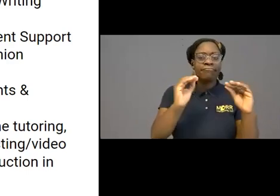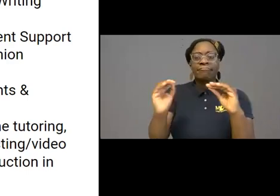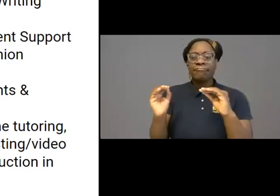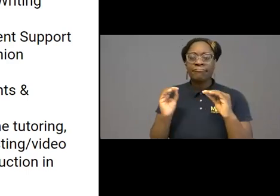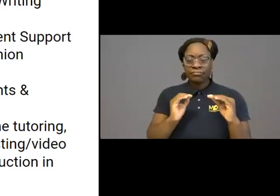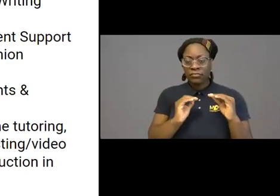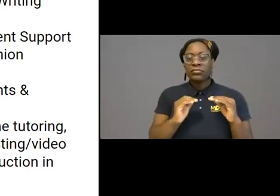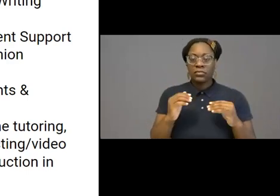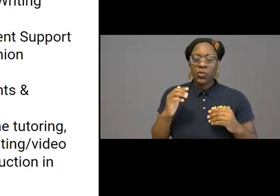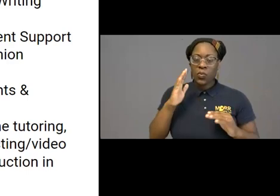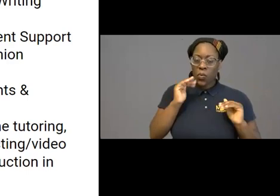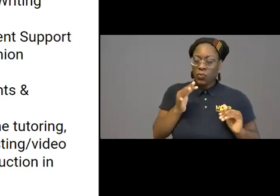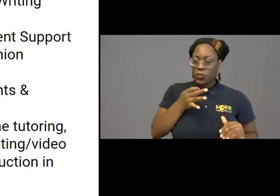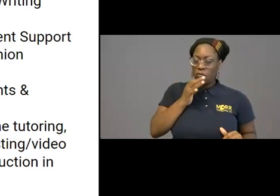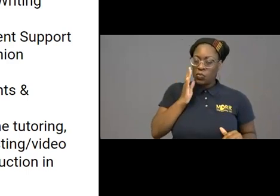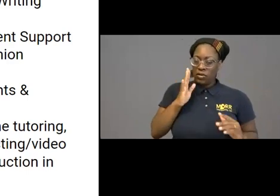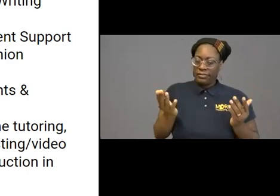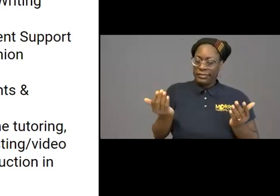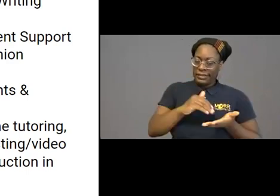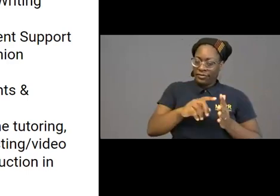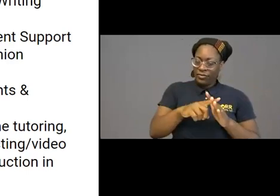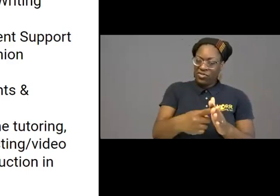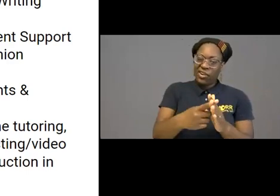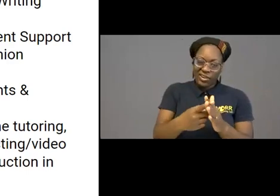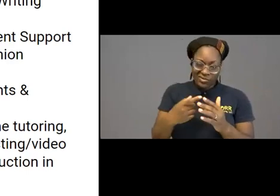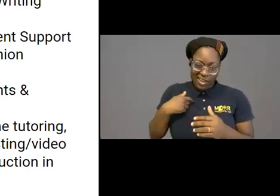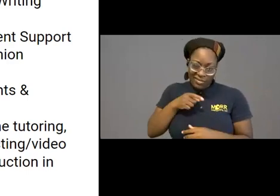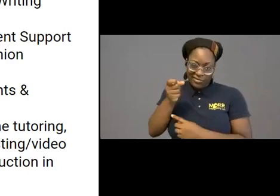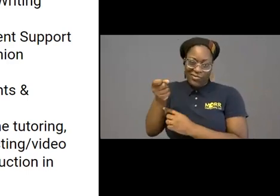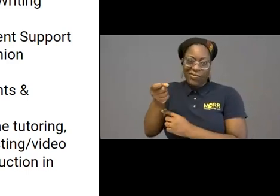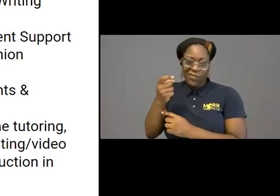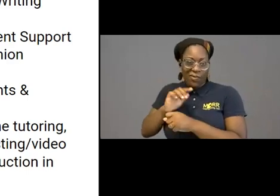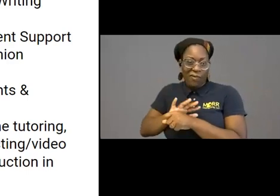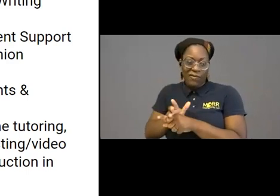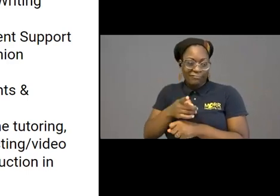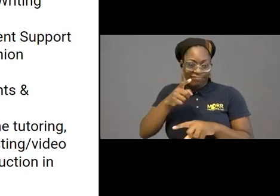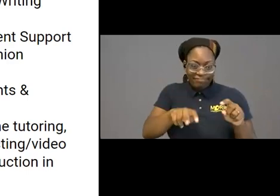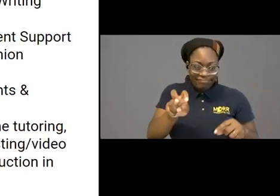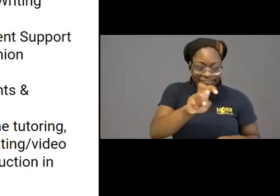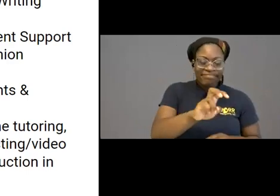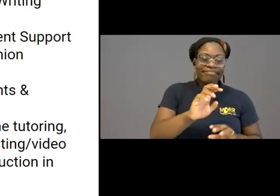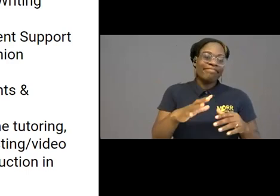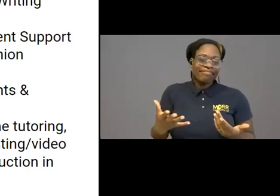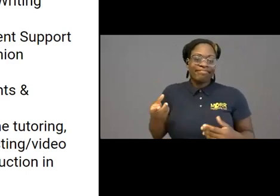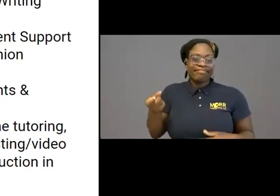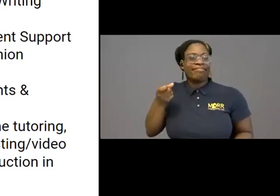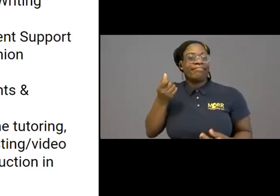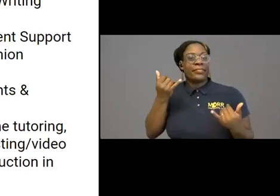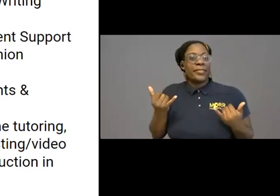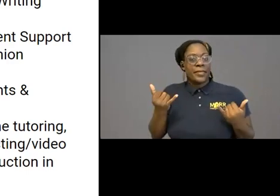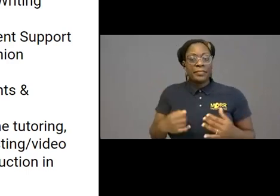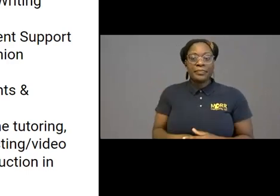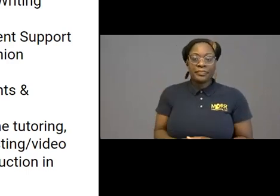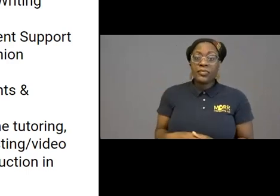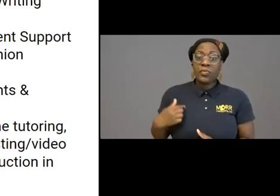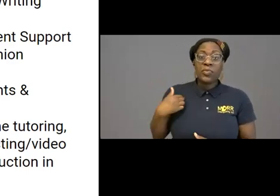COVID. But we also have inside-outside reading groups, and we started a rotating community bail fund that